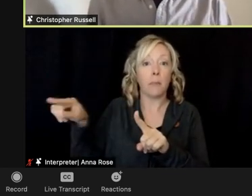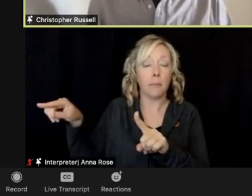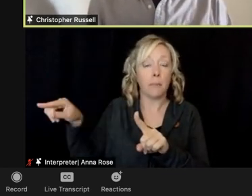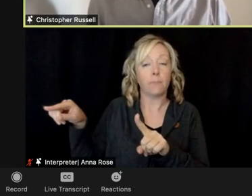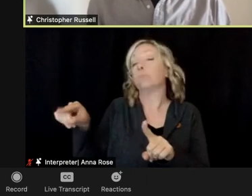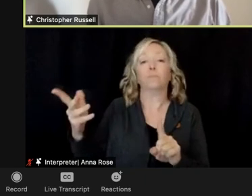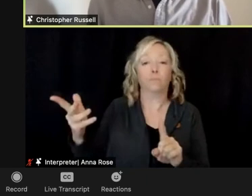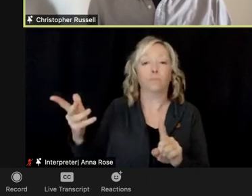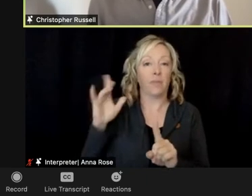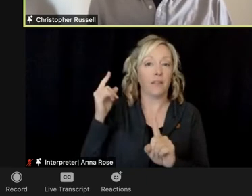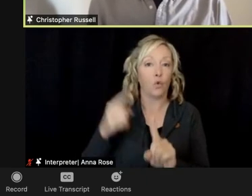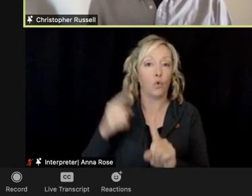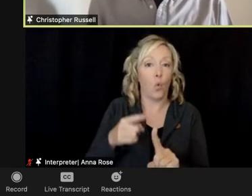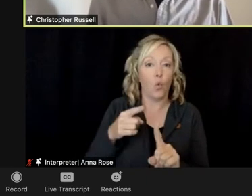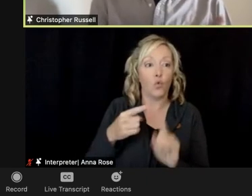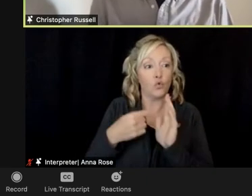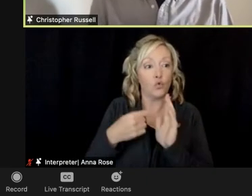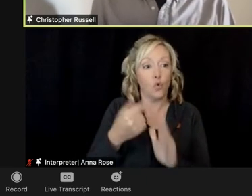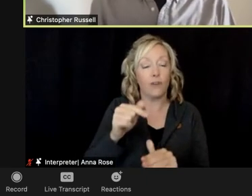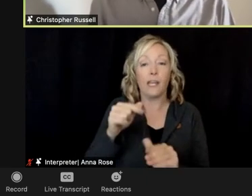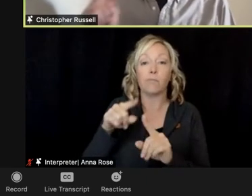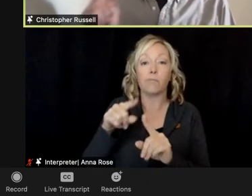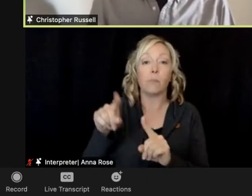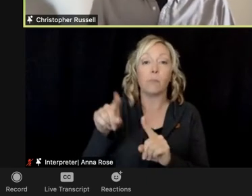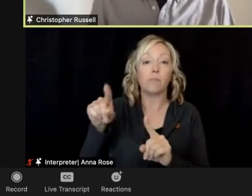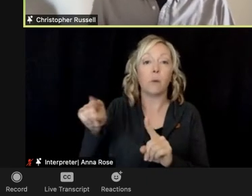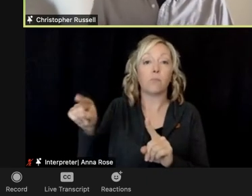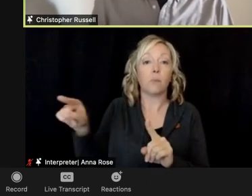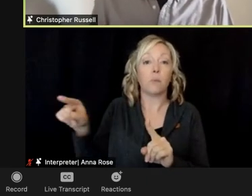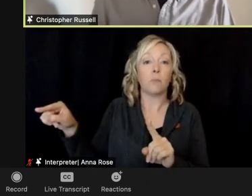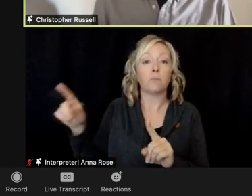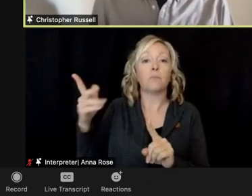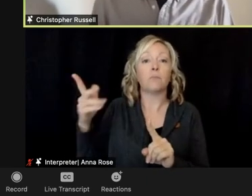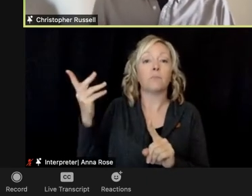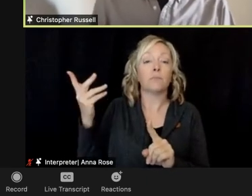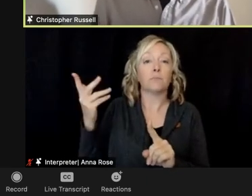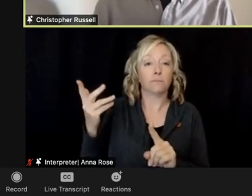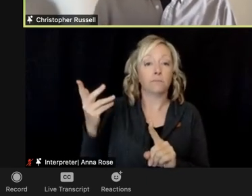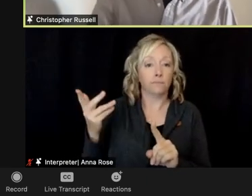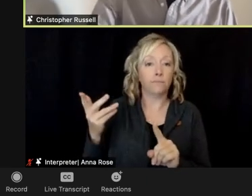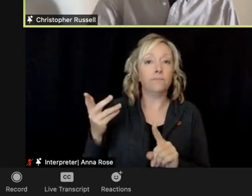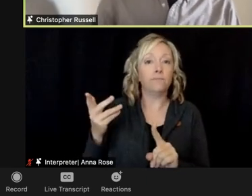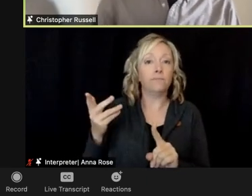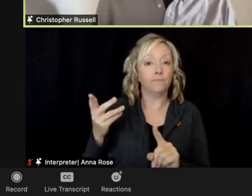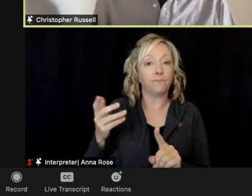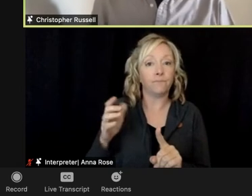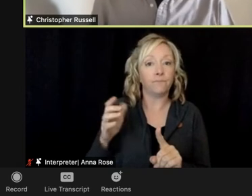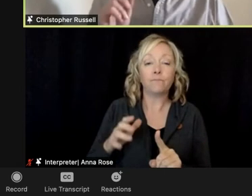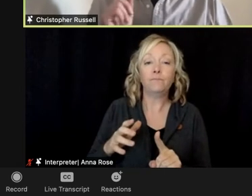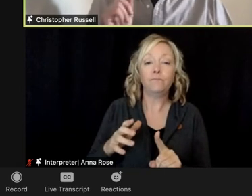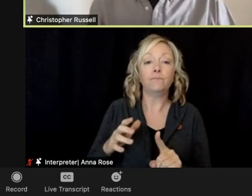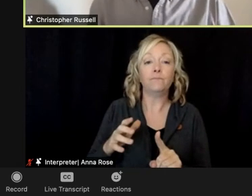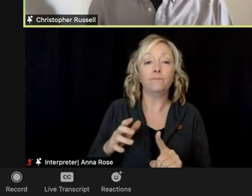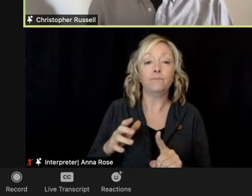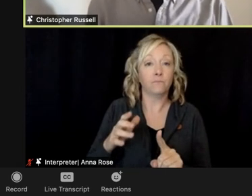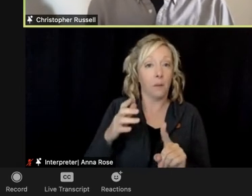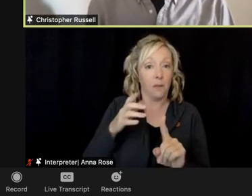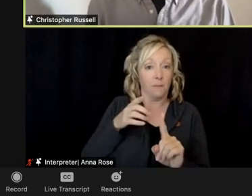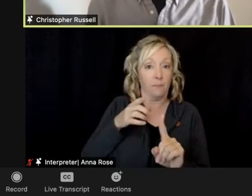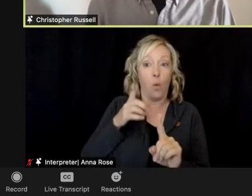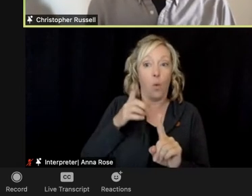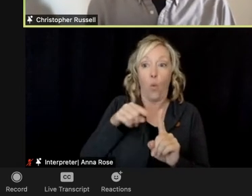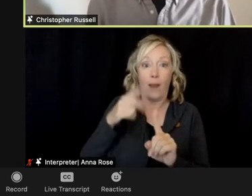up when I show him the green glow stick. But at that point, because I know how kind of CVI works and CVI intervention works, at that point, I'm going to